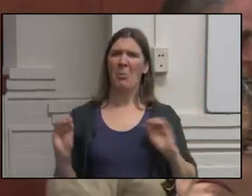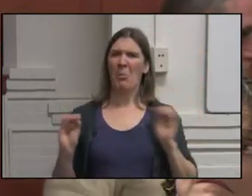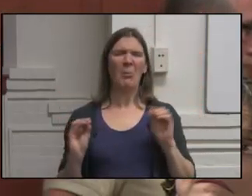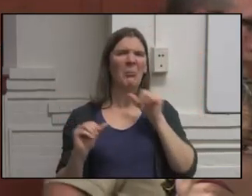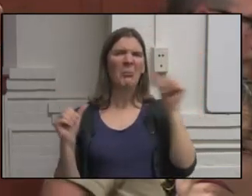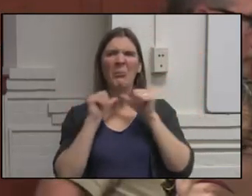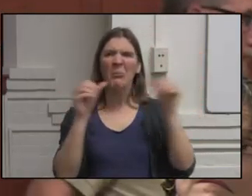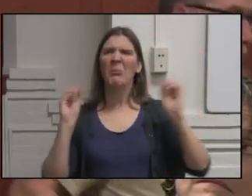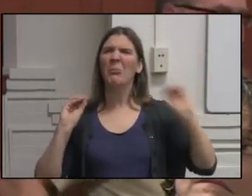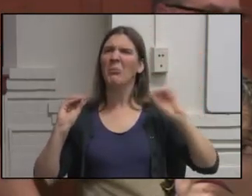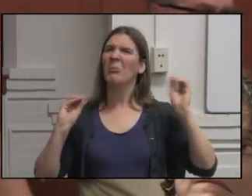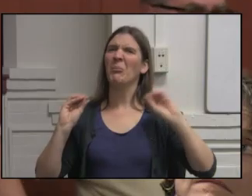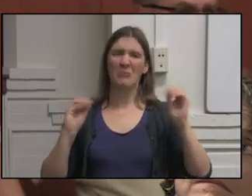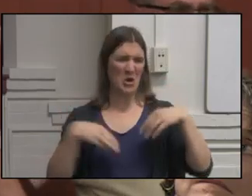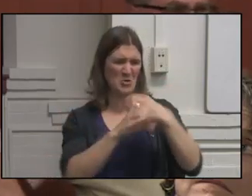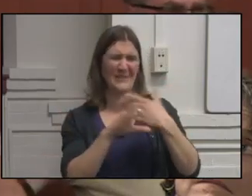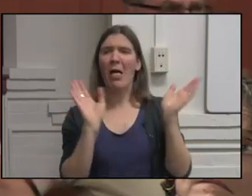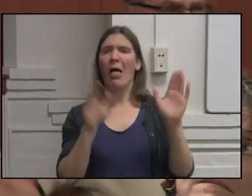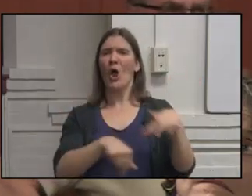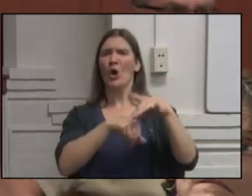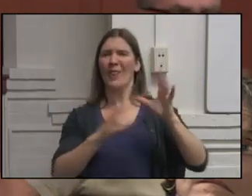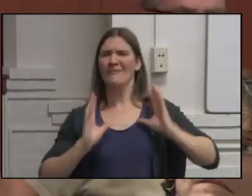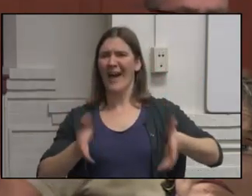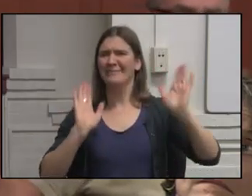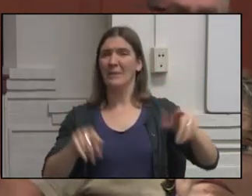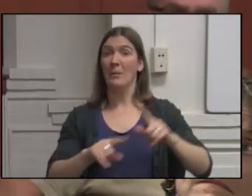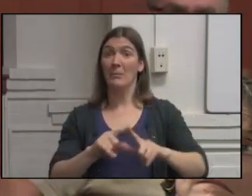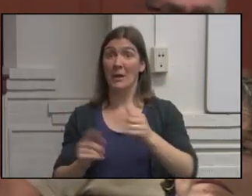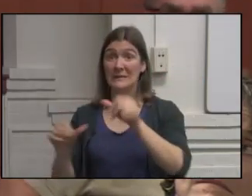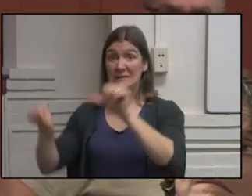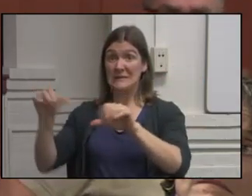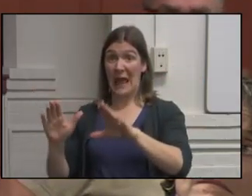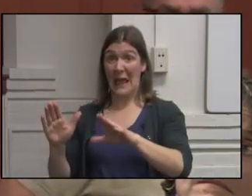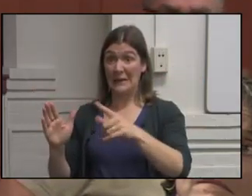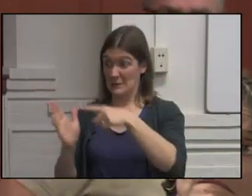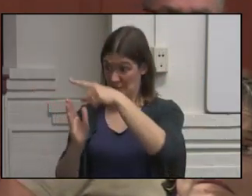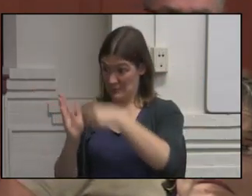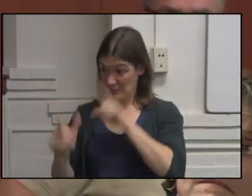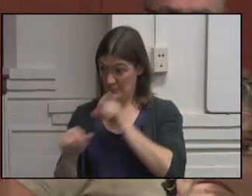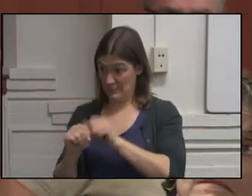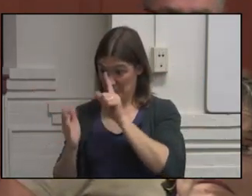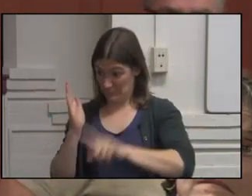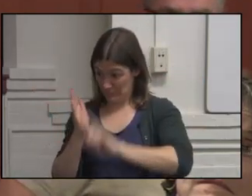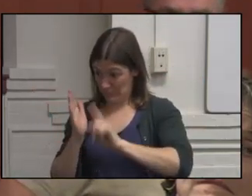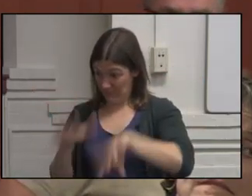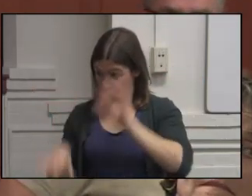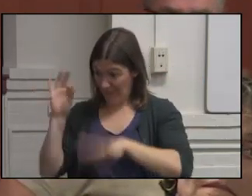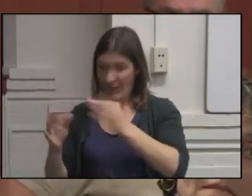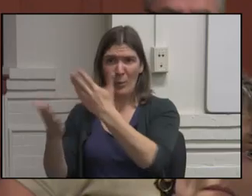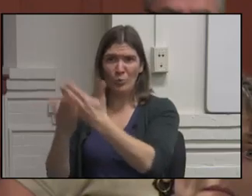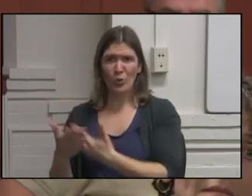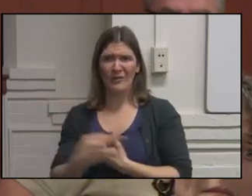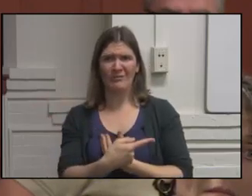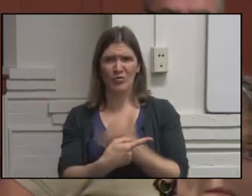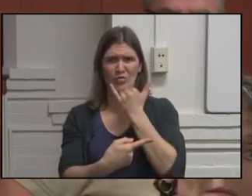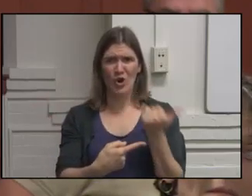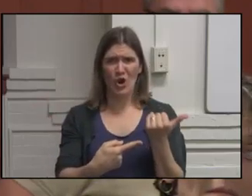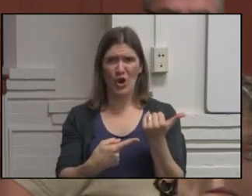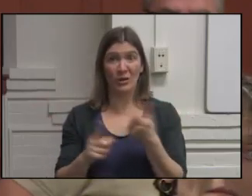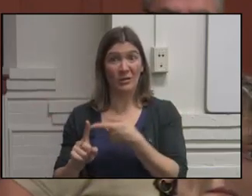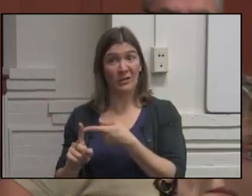this actual crisis that almost every scientist who has an honest take on the issue and who's done research on this says